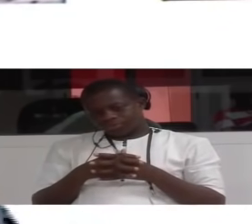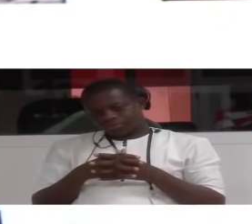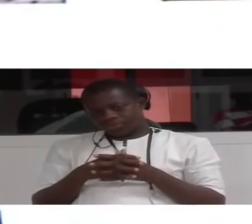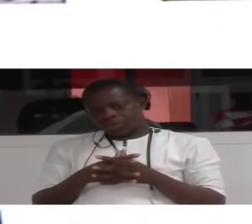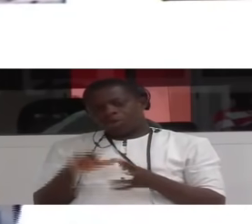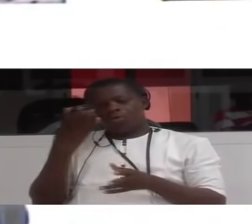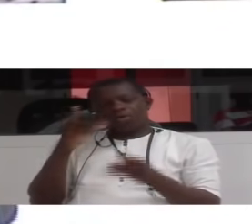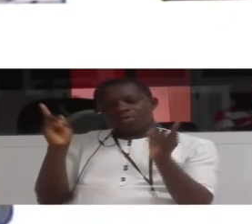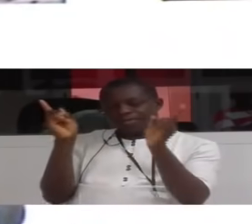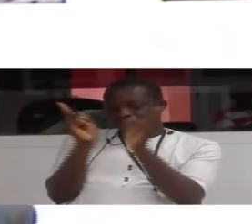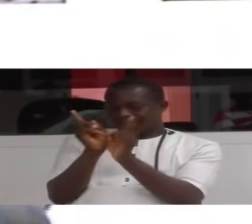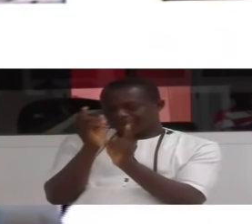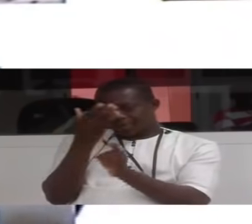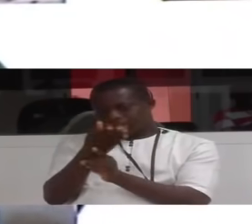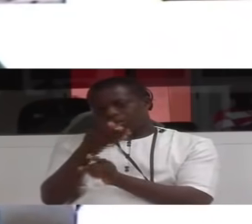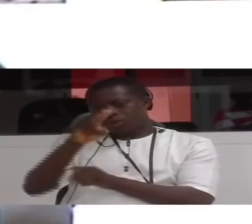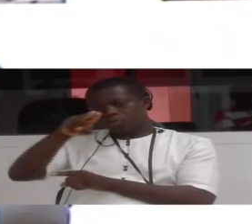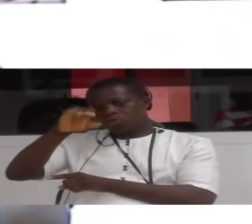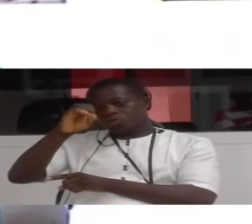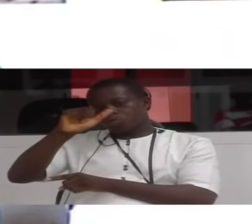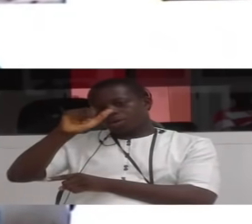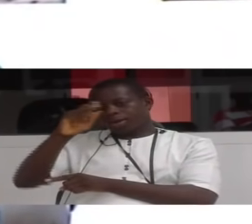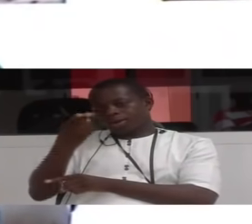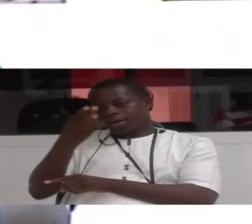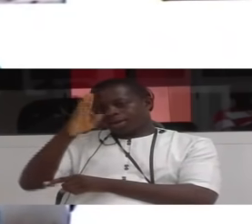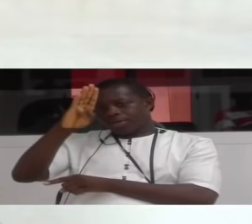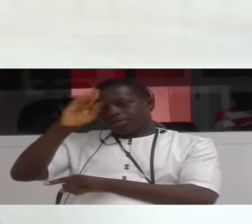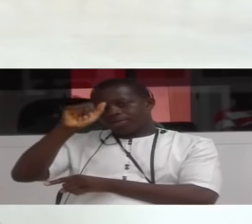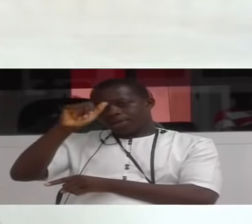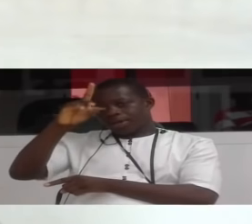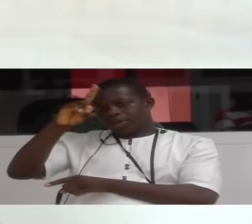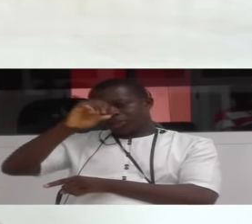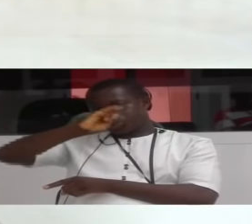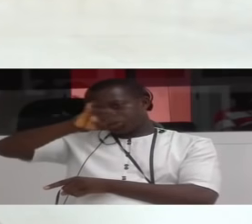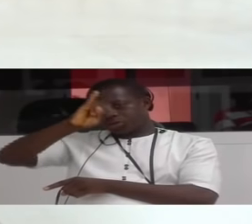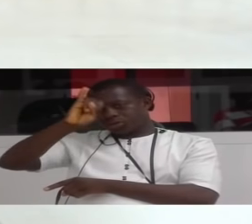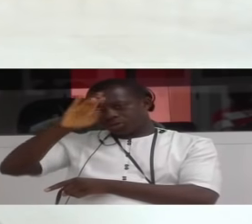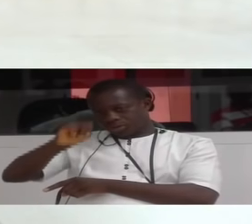Pañ dajé fofu Noa Badji la. When we met there, it was Noa Badji.